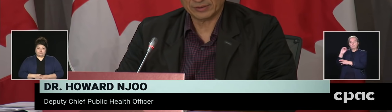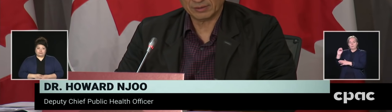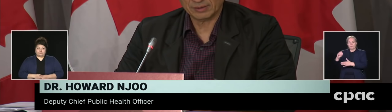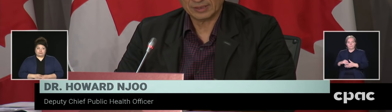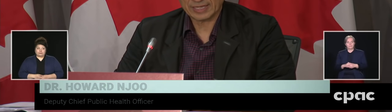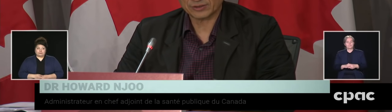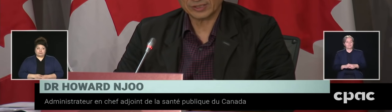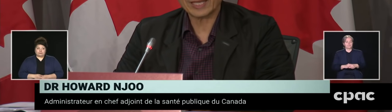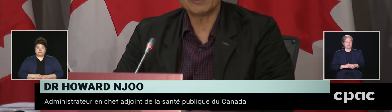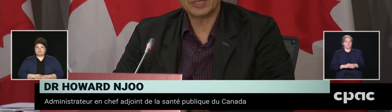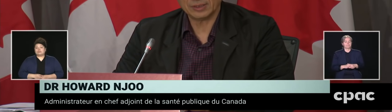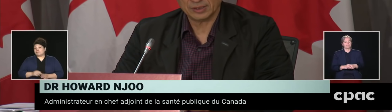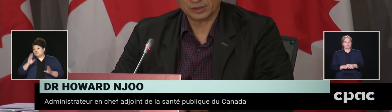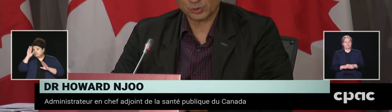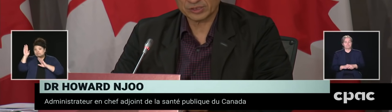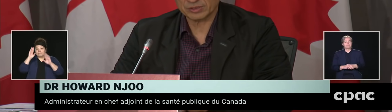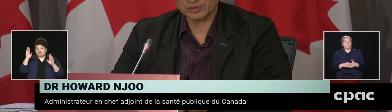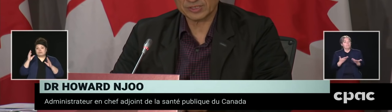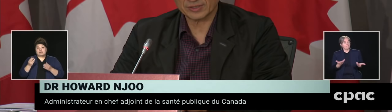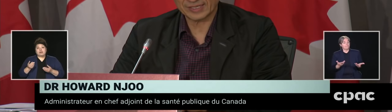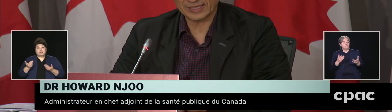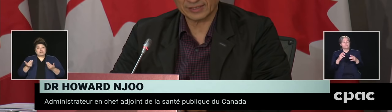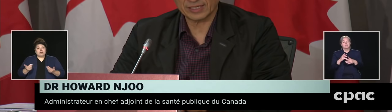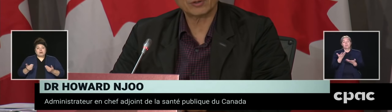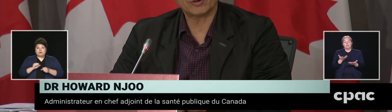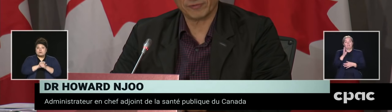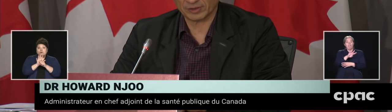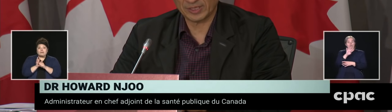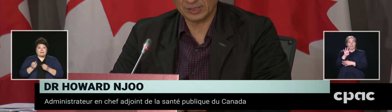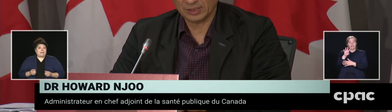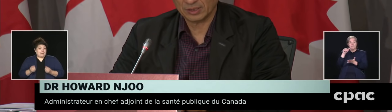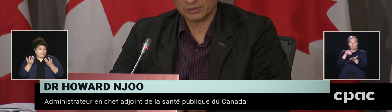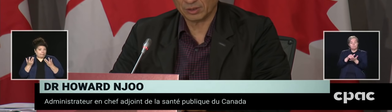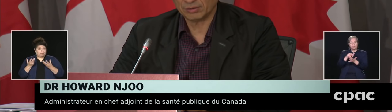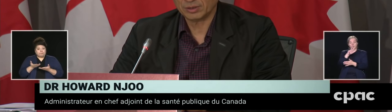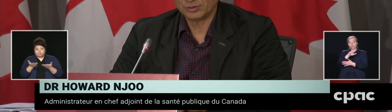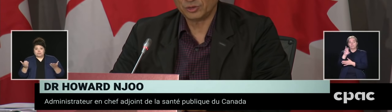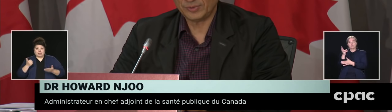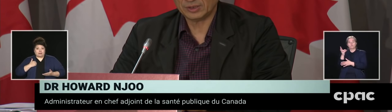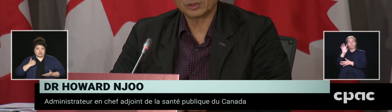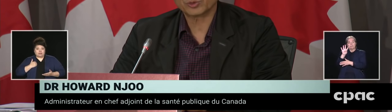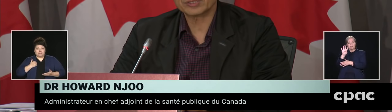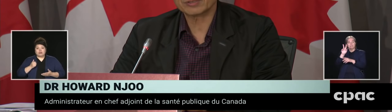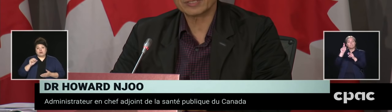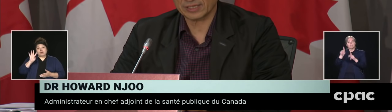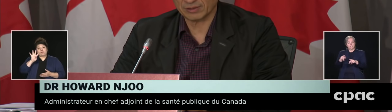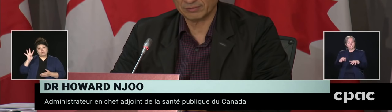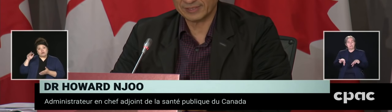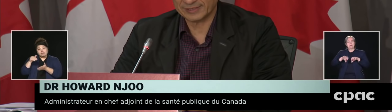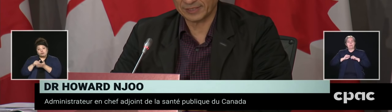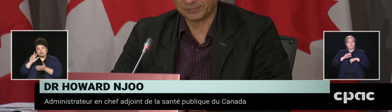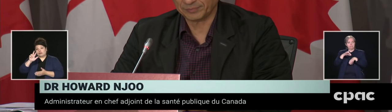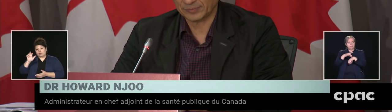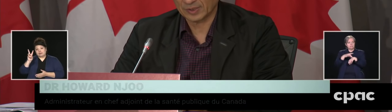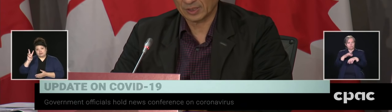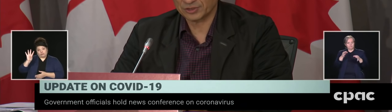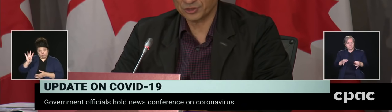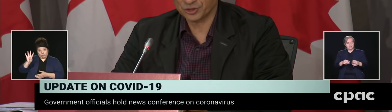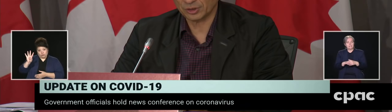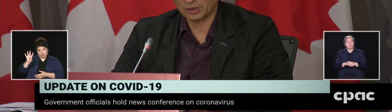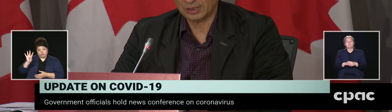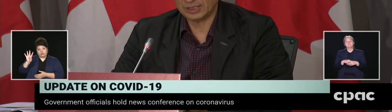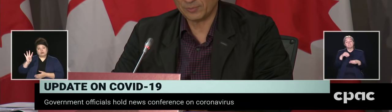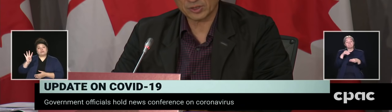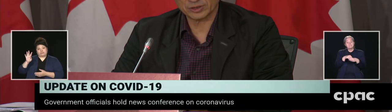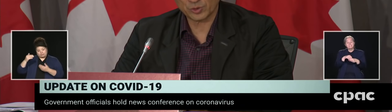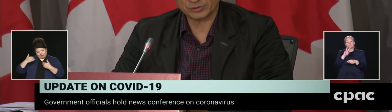y a maintenant 44 364 cas confirmés, dont 2 350 décès. À ce